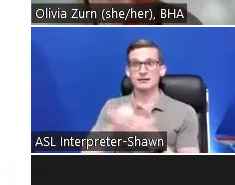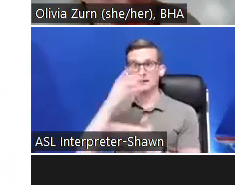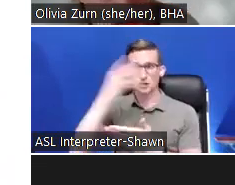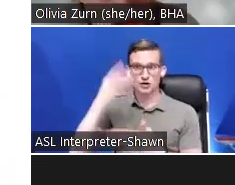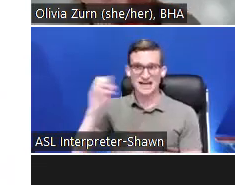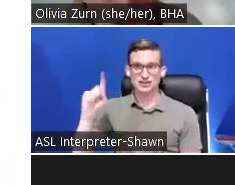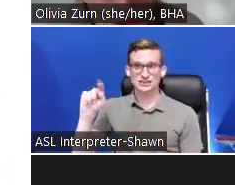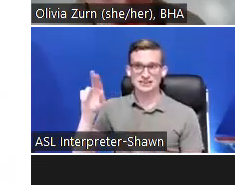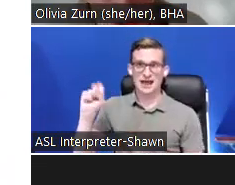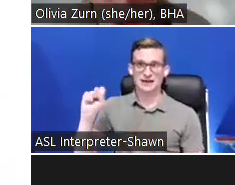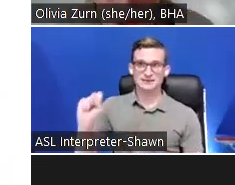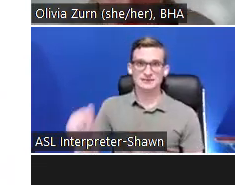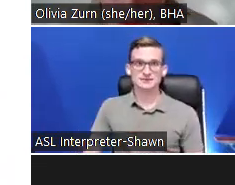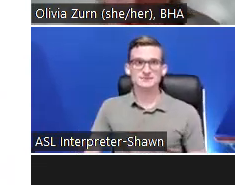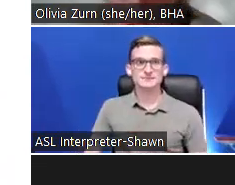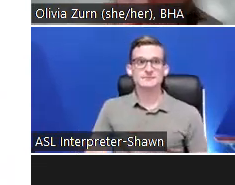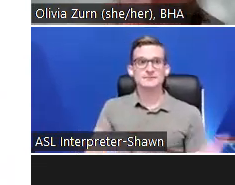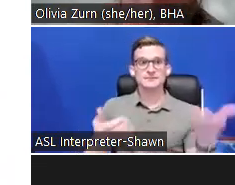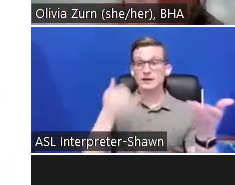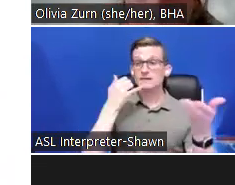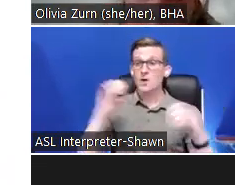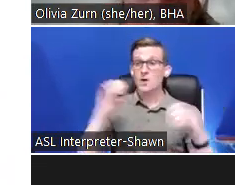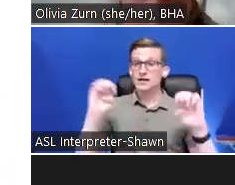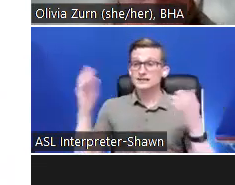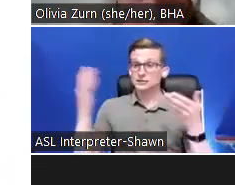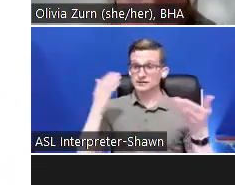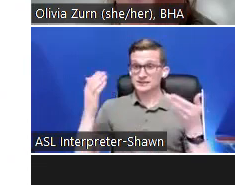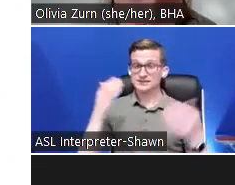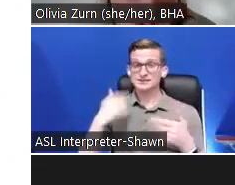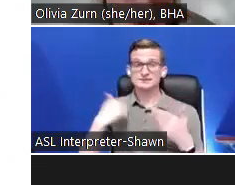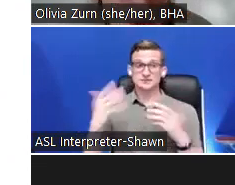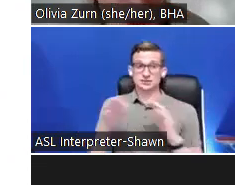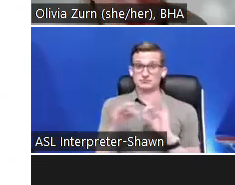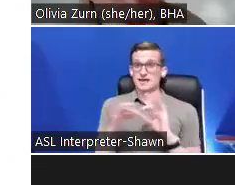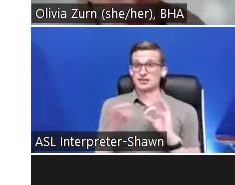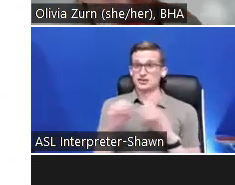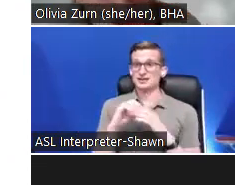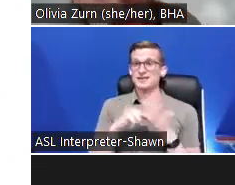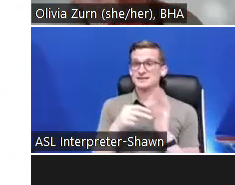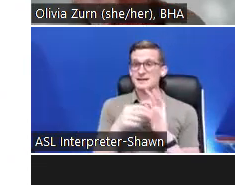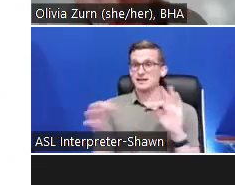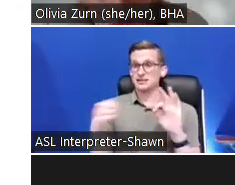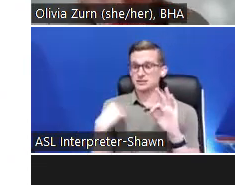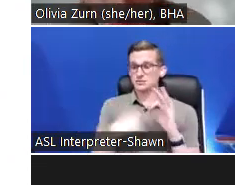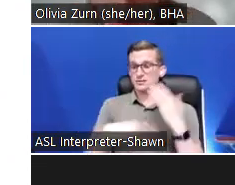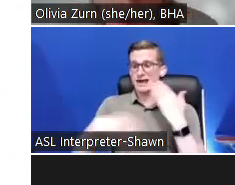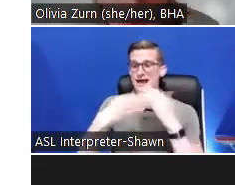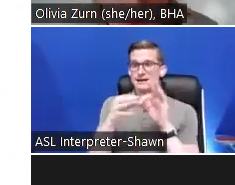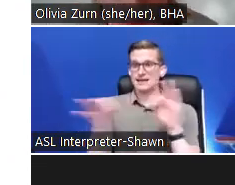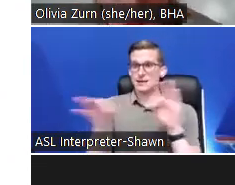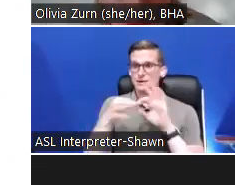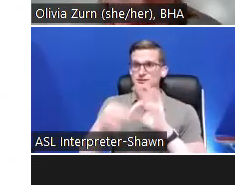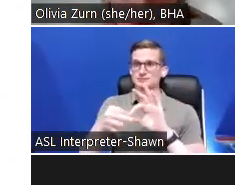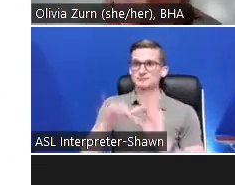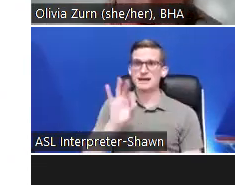For our telephone crisis services, as mentioned in the definition, we did add some 988 language just to keep up